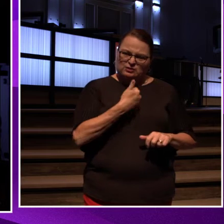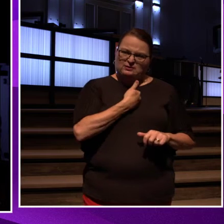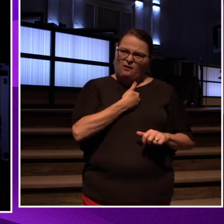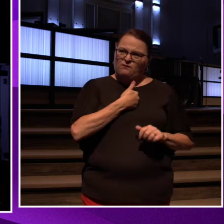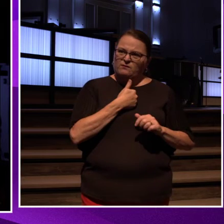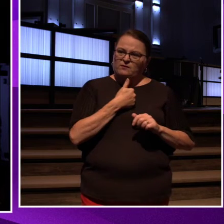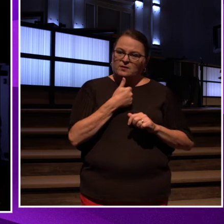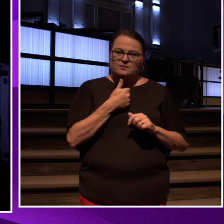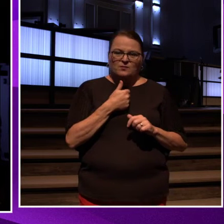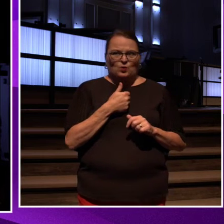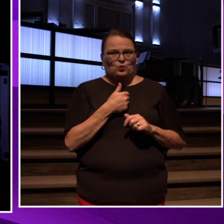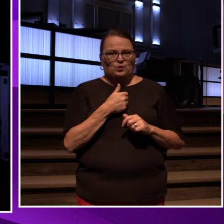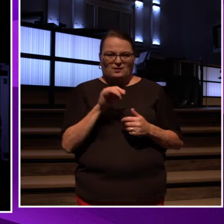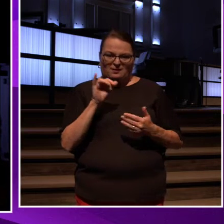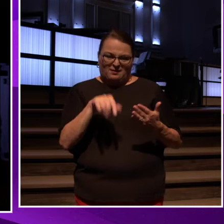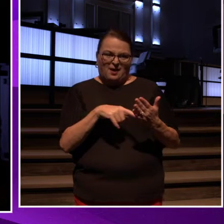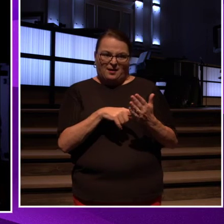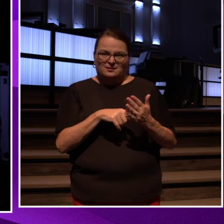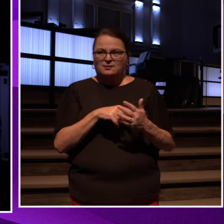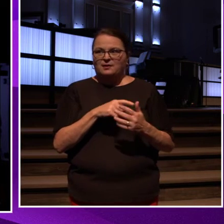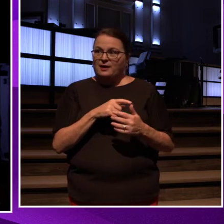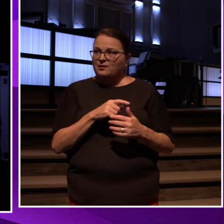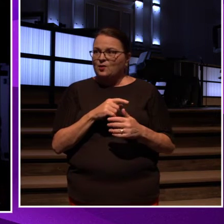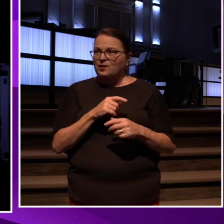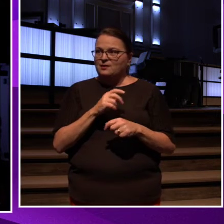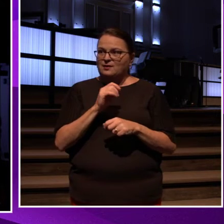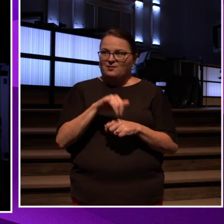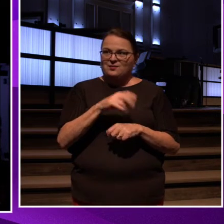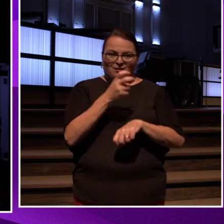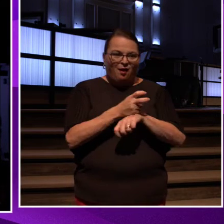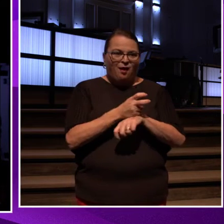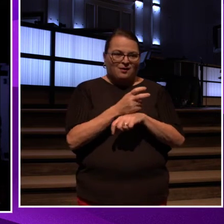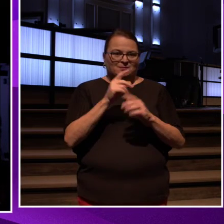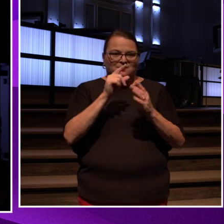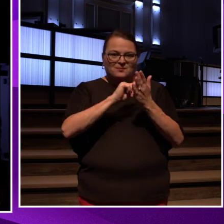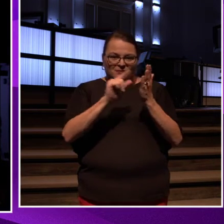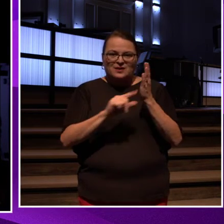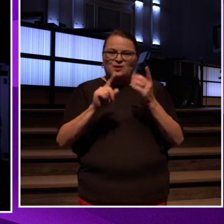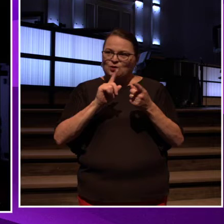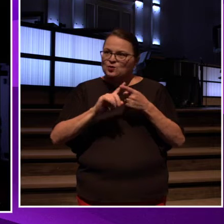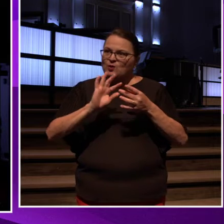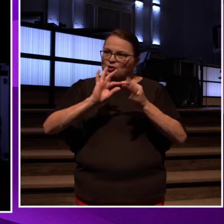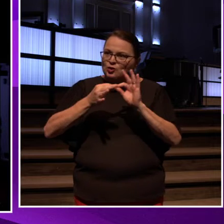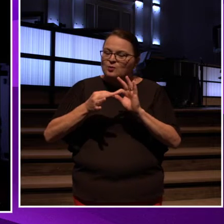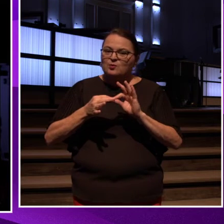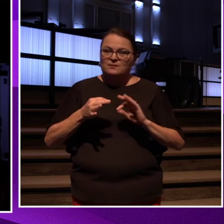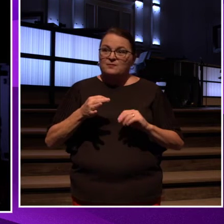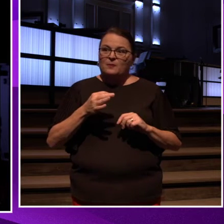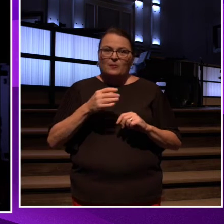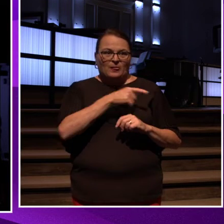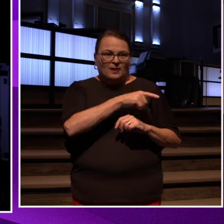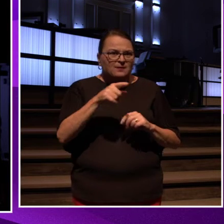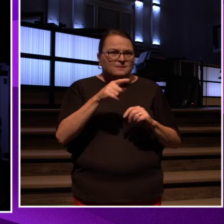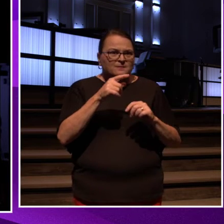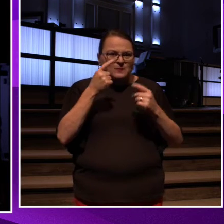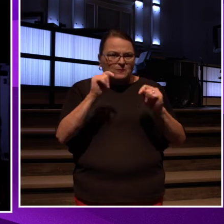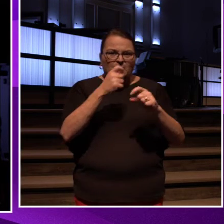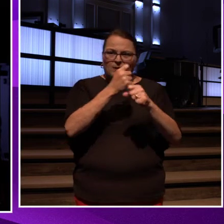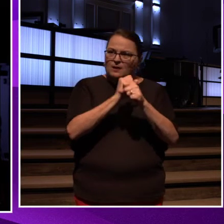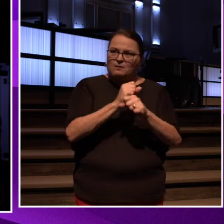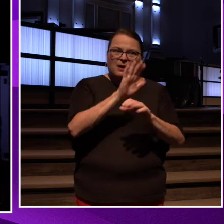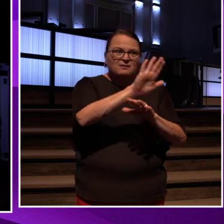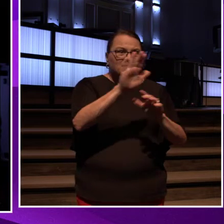is a tough passage to interpret. He said, I got some people here who are really just out preaching the gospel to make life